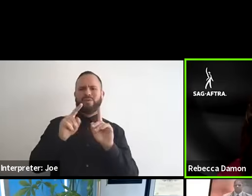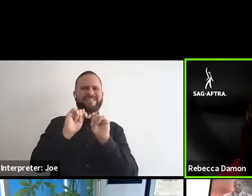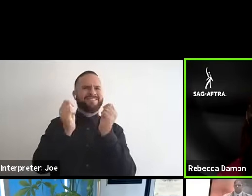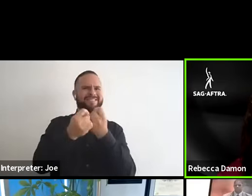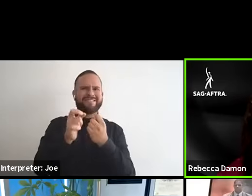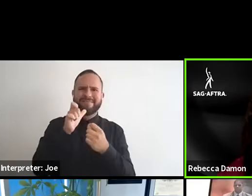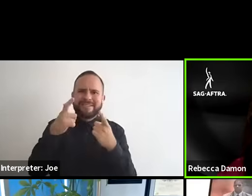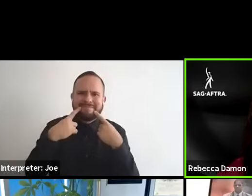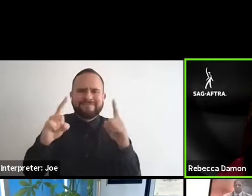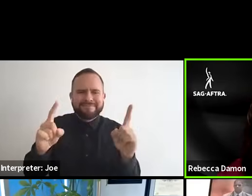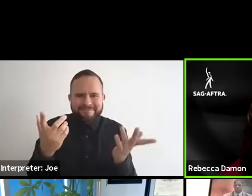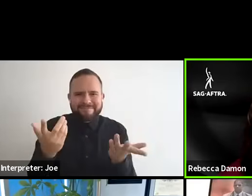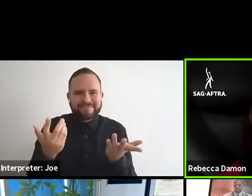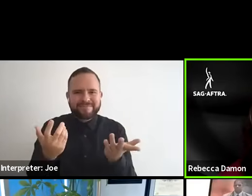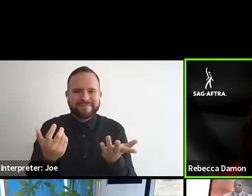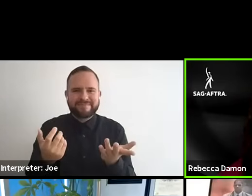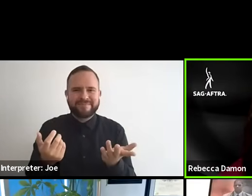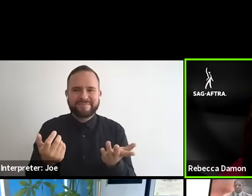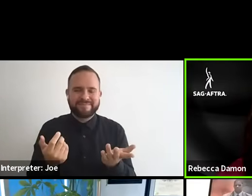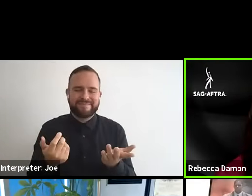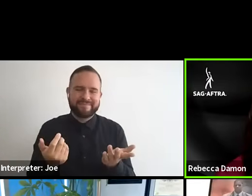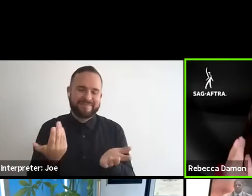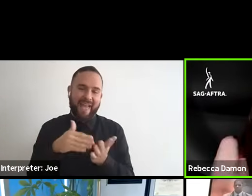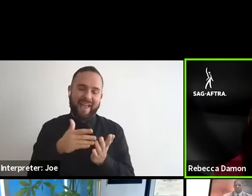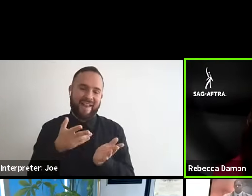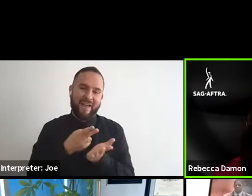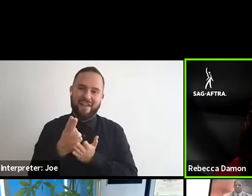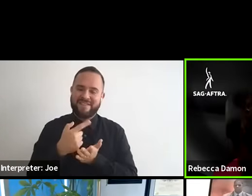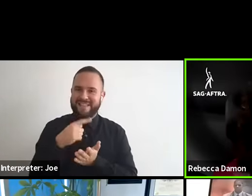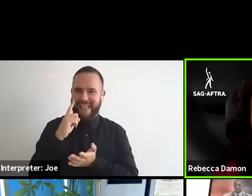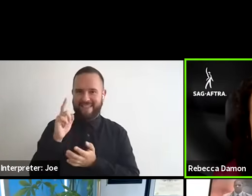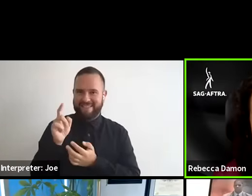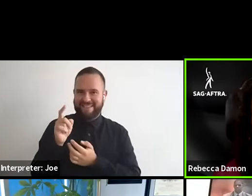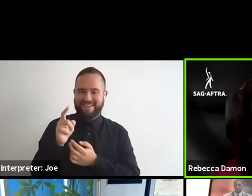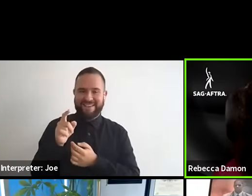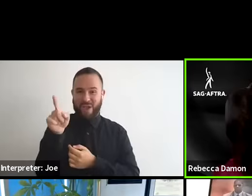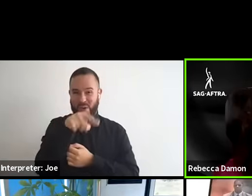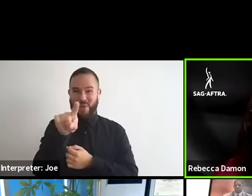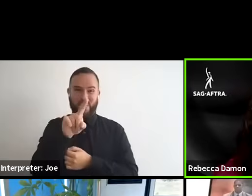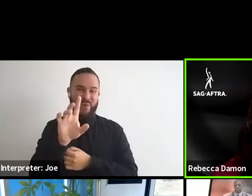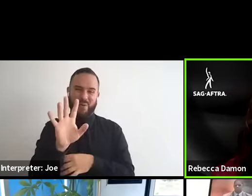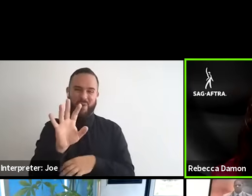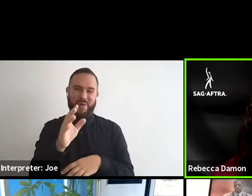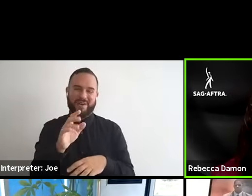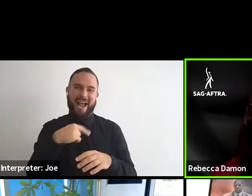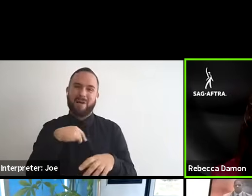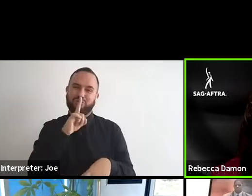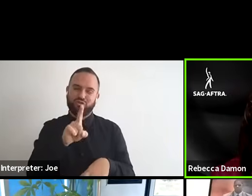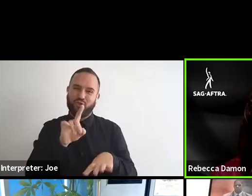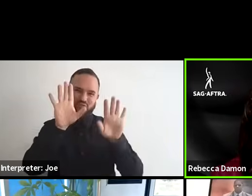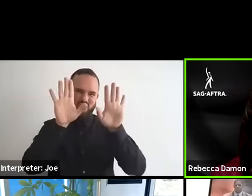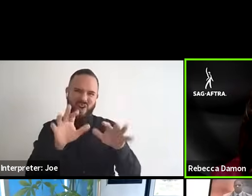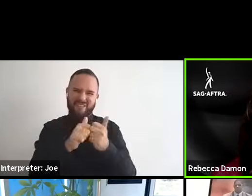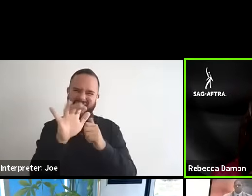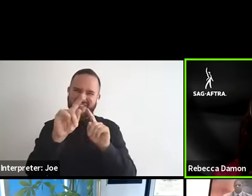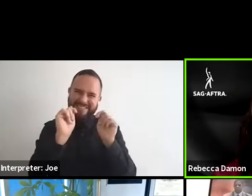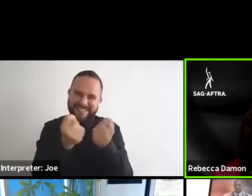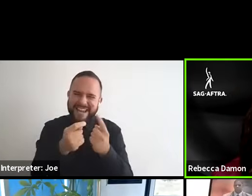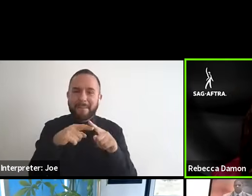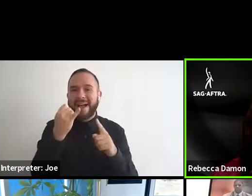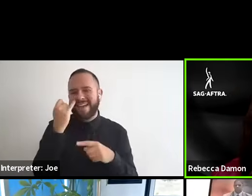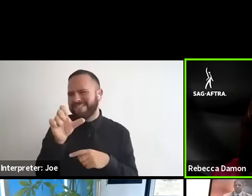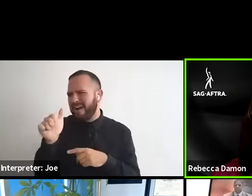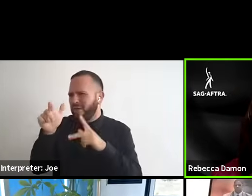can't imagine that you all wouldn't work perfectly with everybody. So I know you have no experience on this one, but what would you suggest for people who run